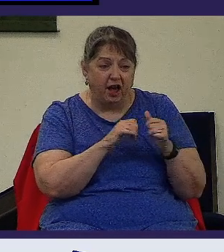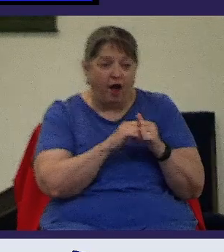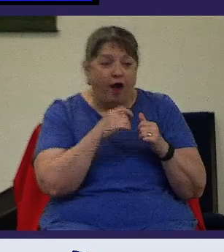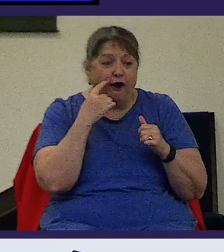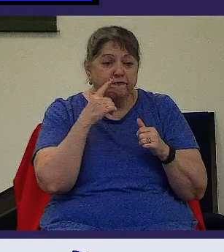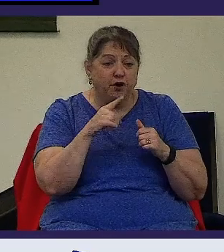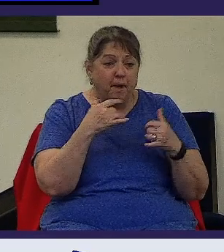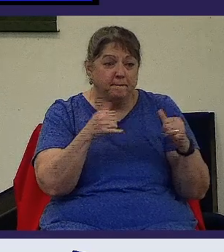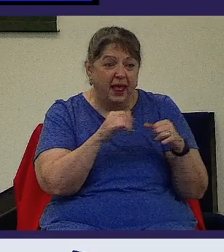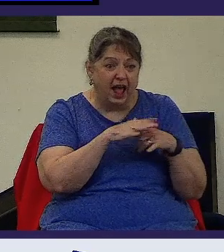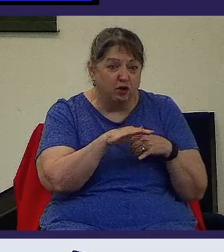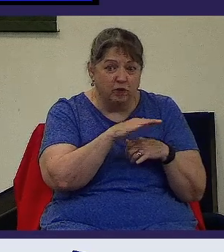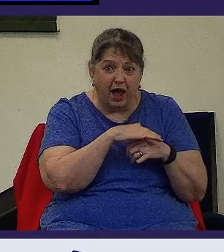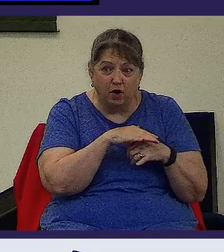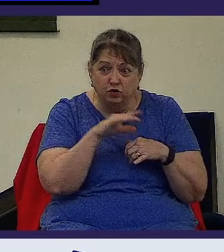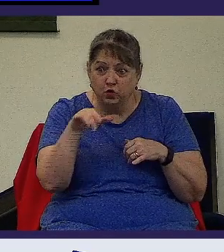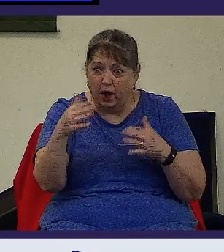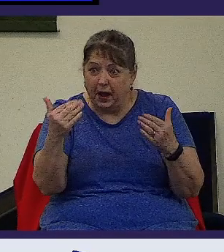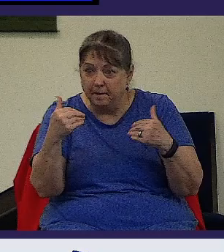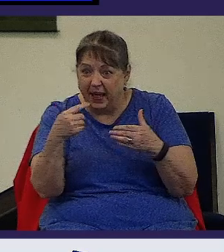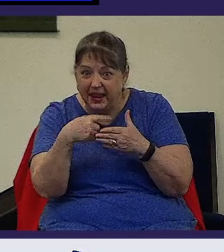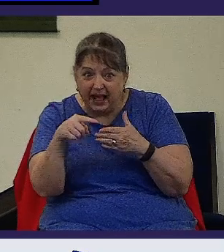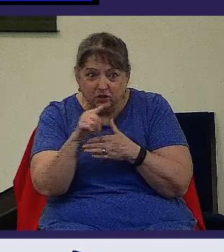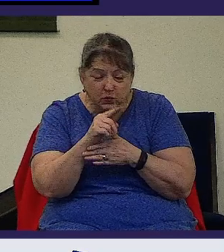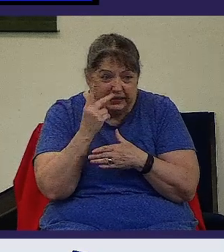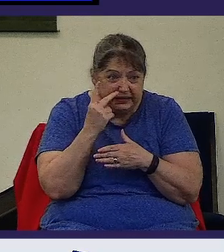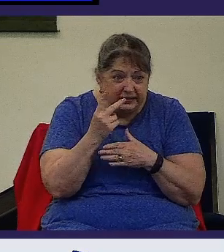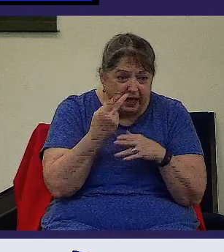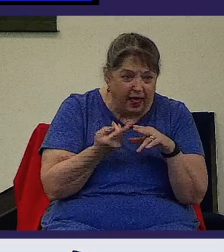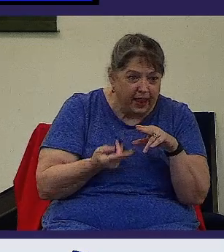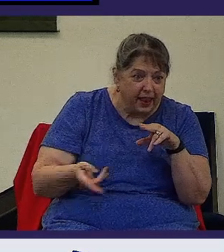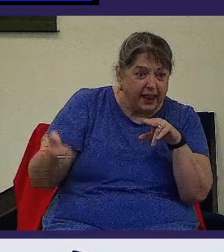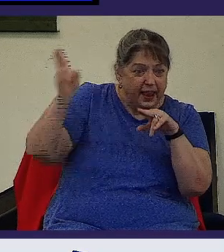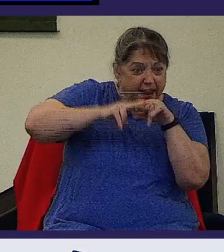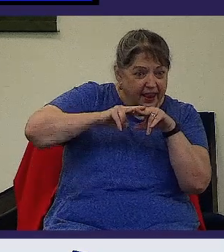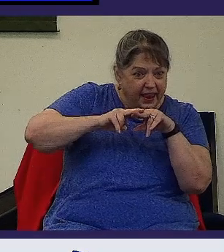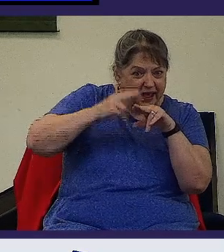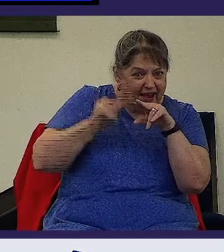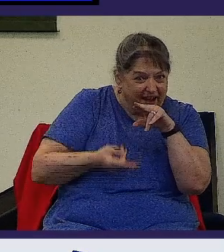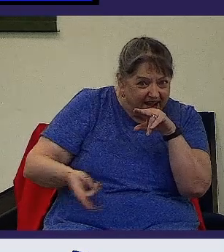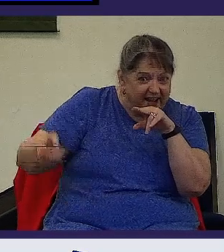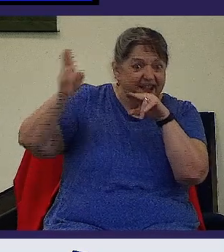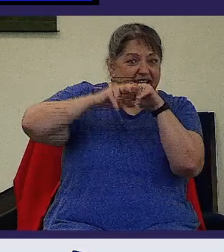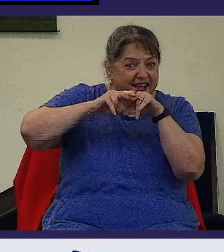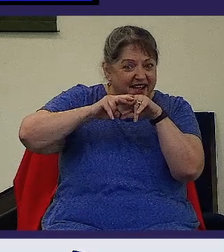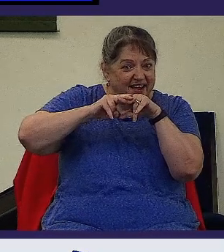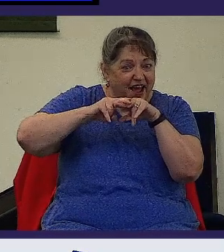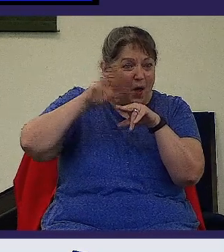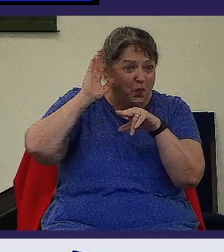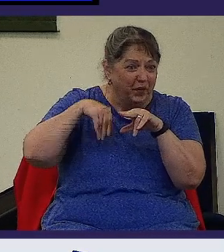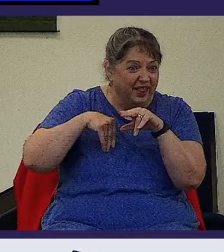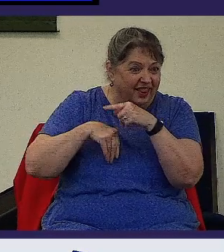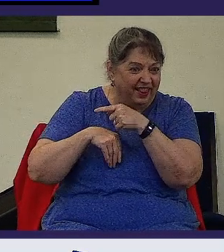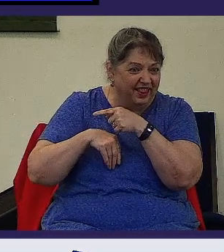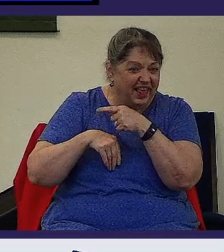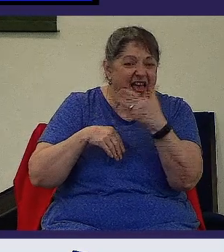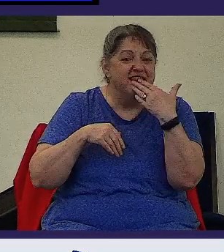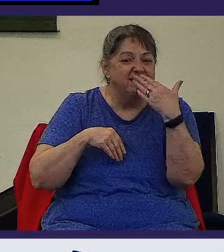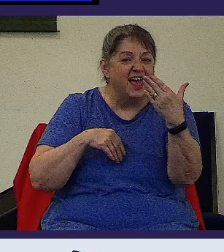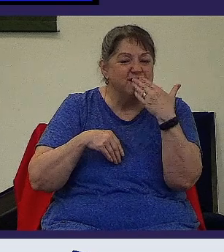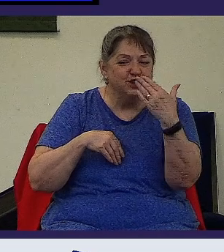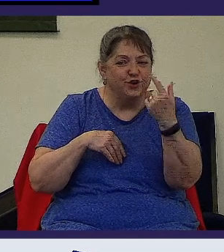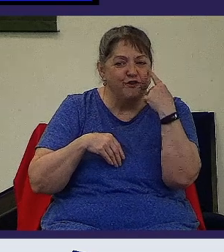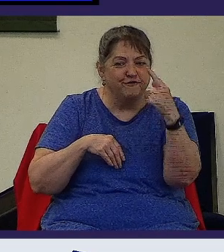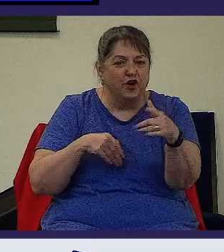amount so you have to come next week to see how this uh thermometer is going to go up so thank you for giving for the lord